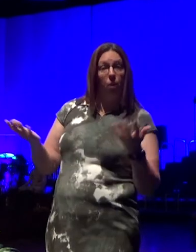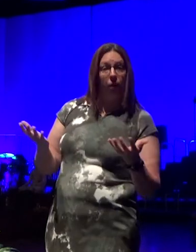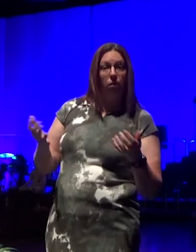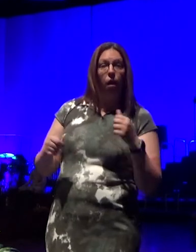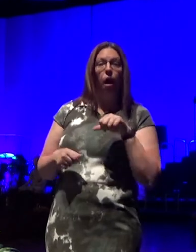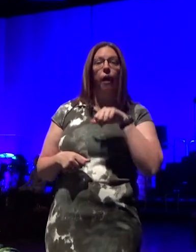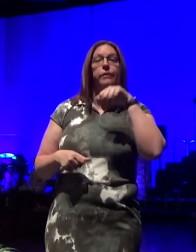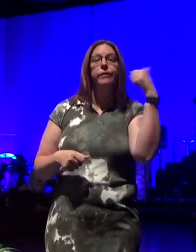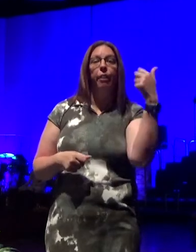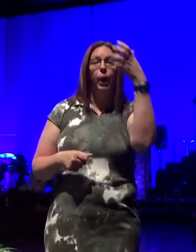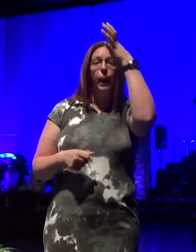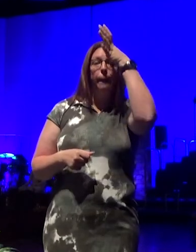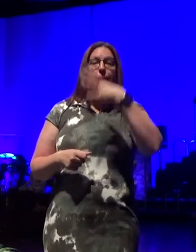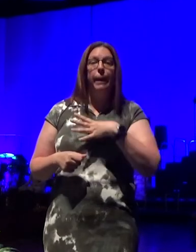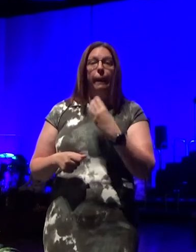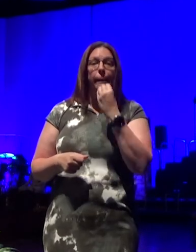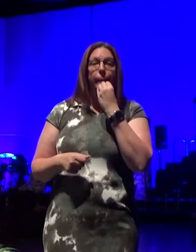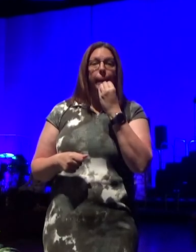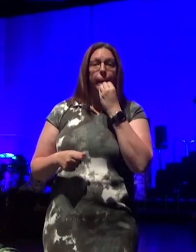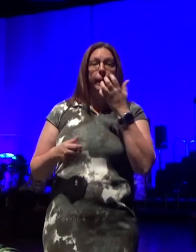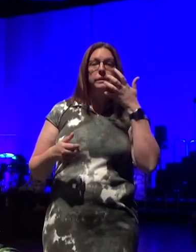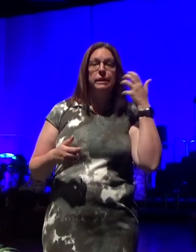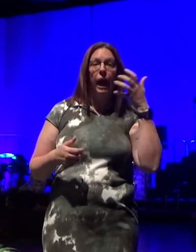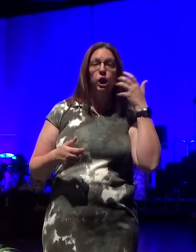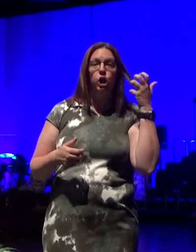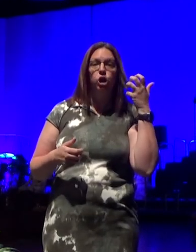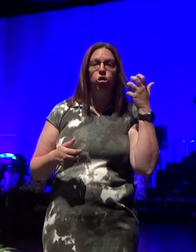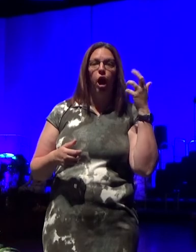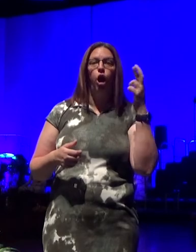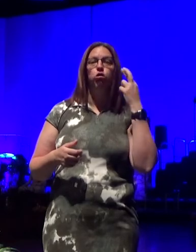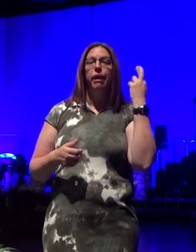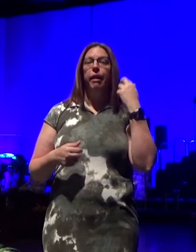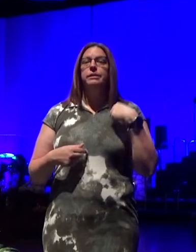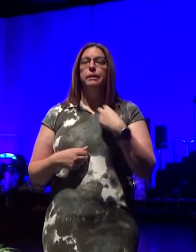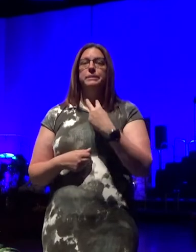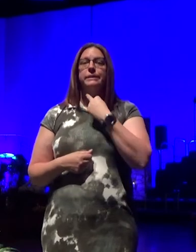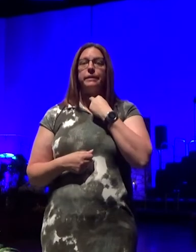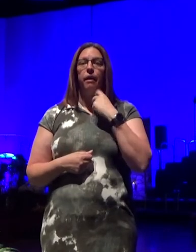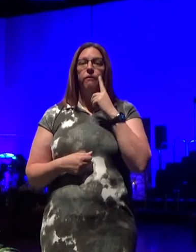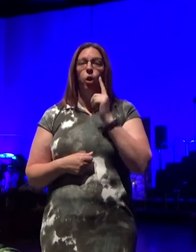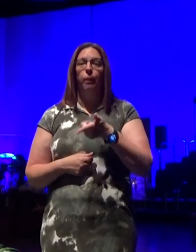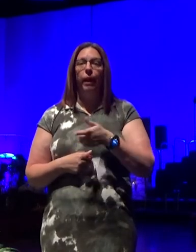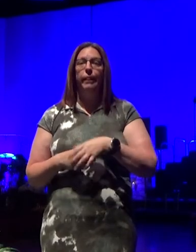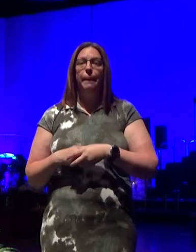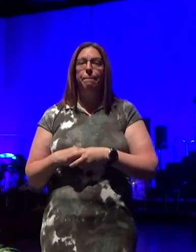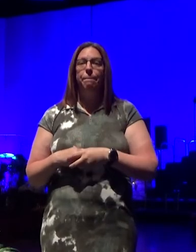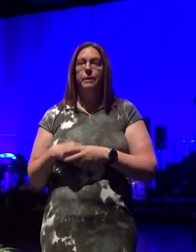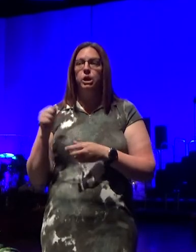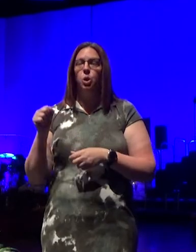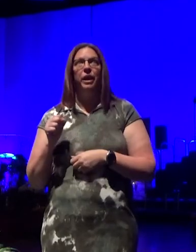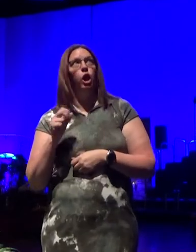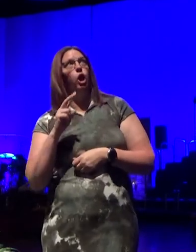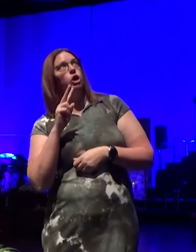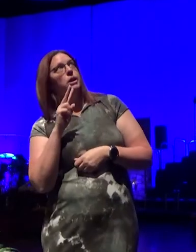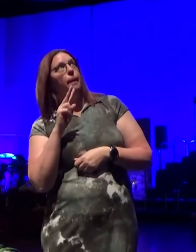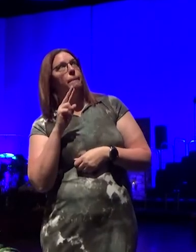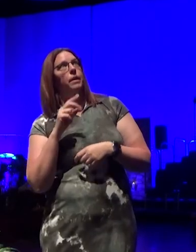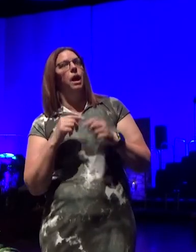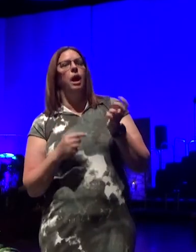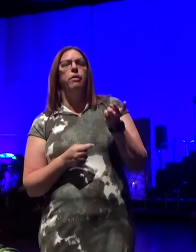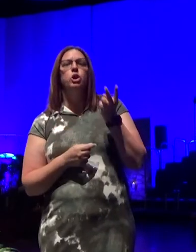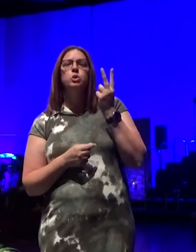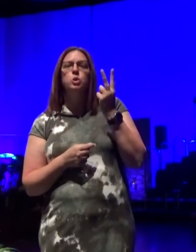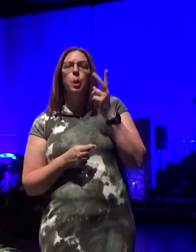He realized, I'm going to be hanging out here for a while. He then looked up, and there were 2 mice,